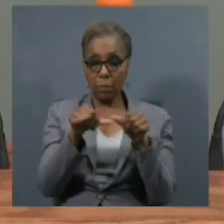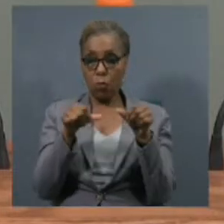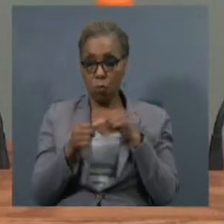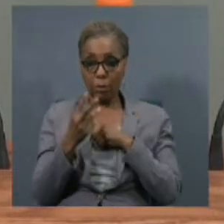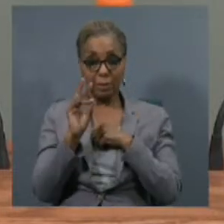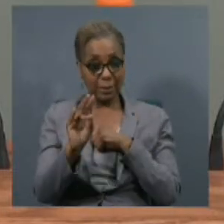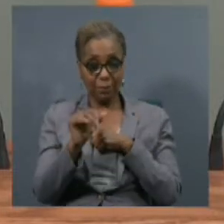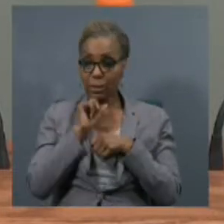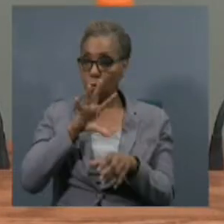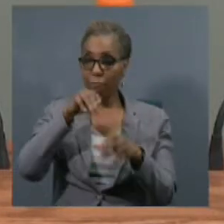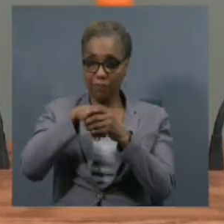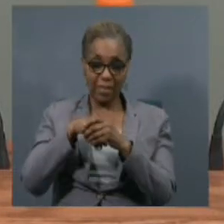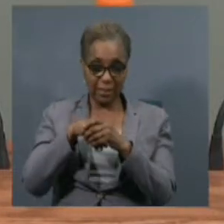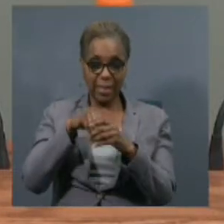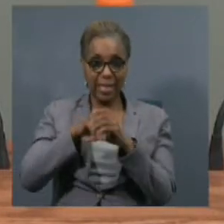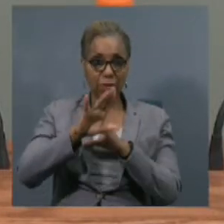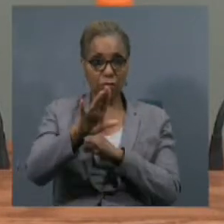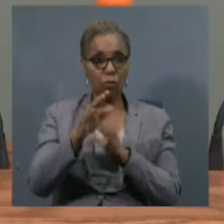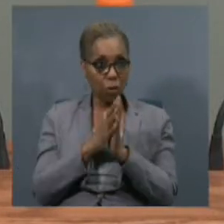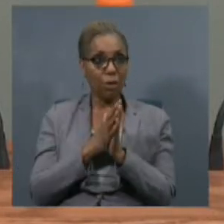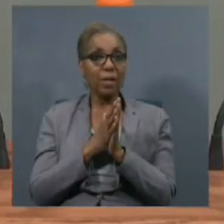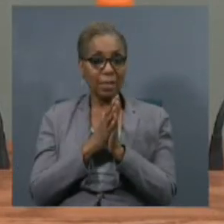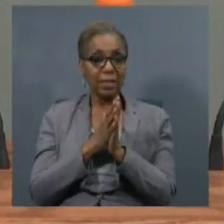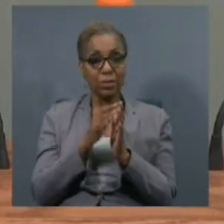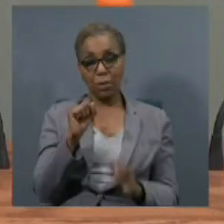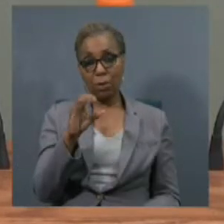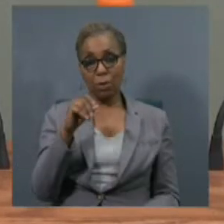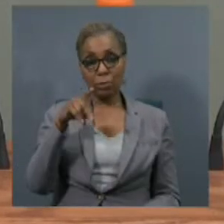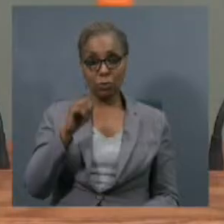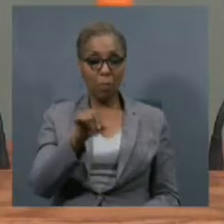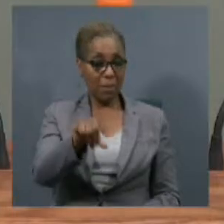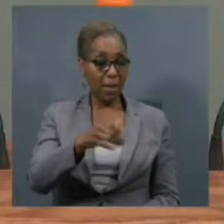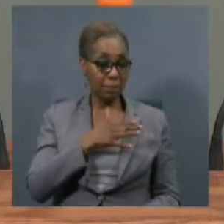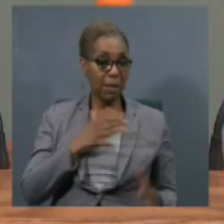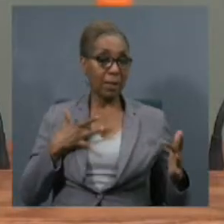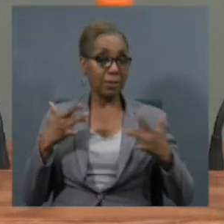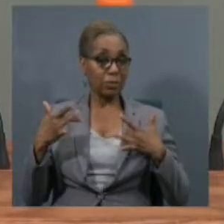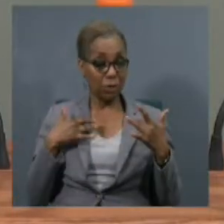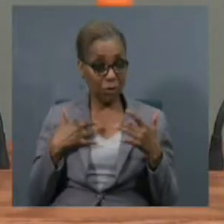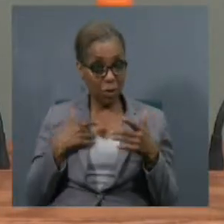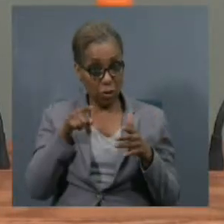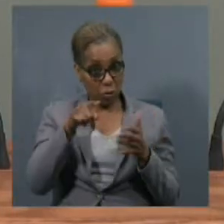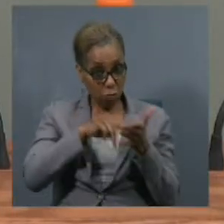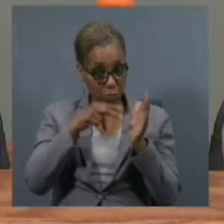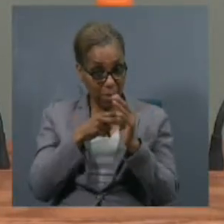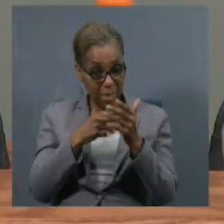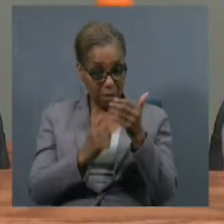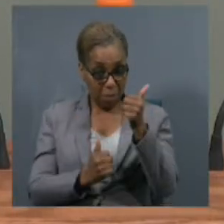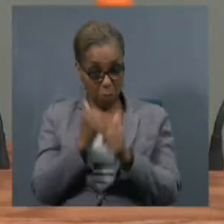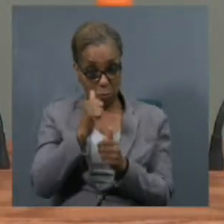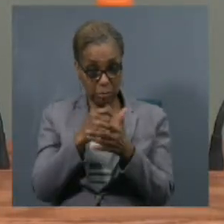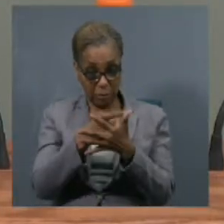your tool scope. That's my concern. So are you saying that most of these streets were